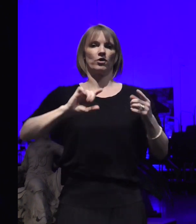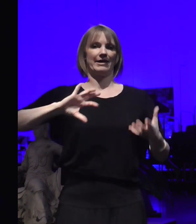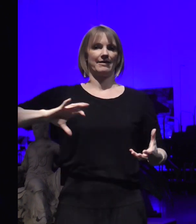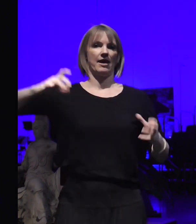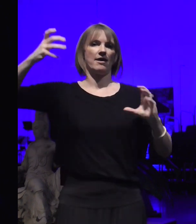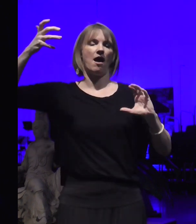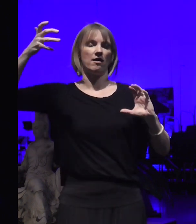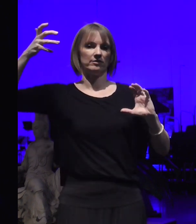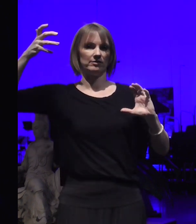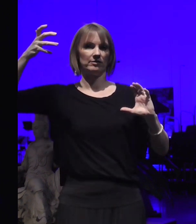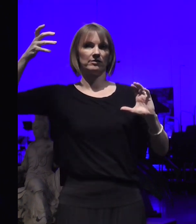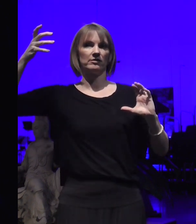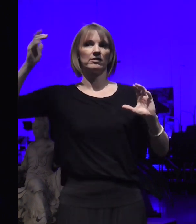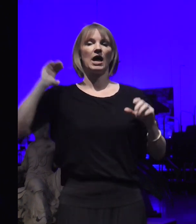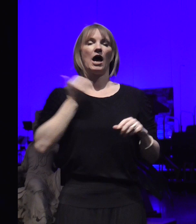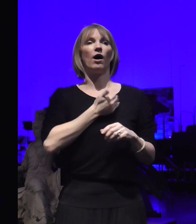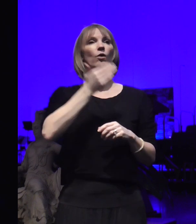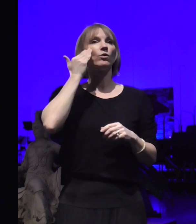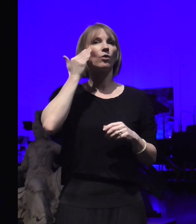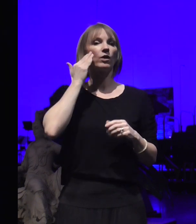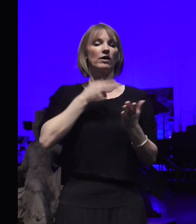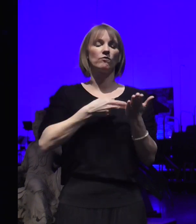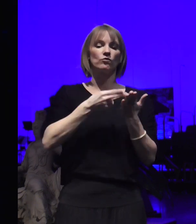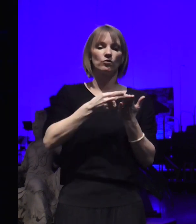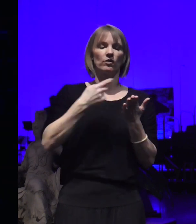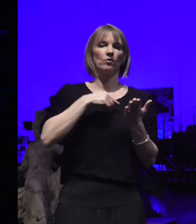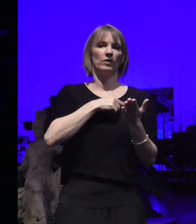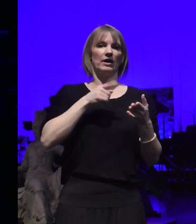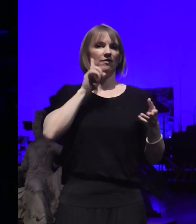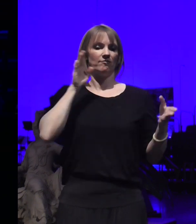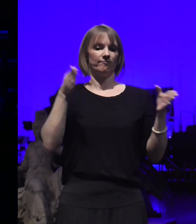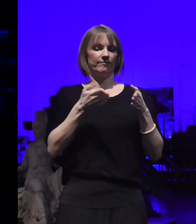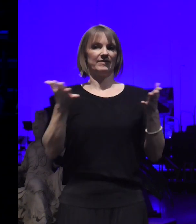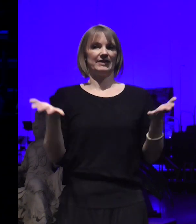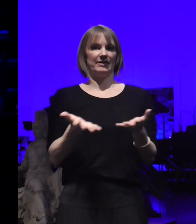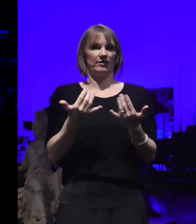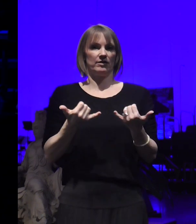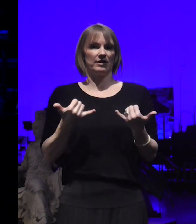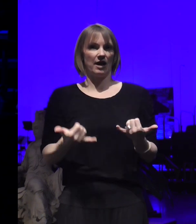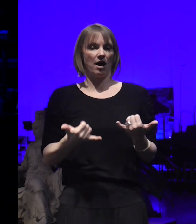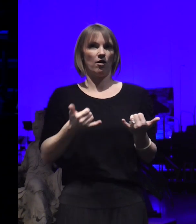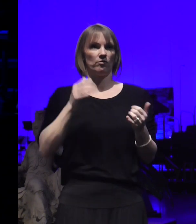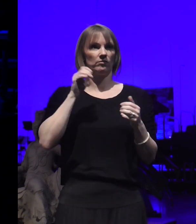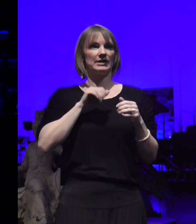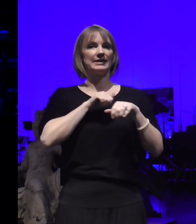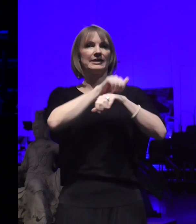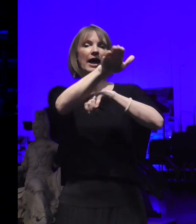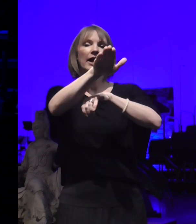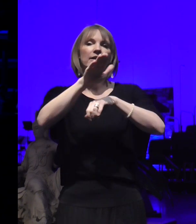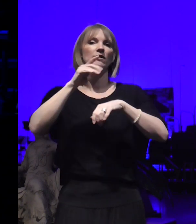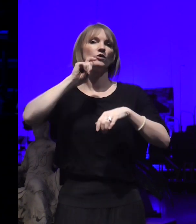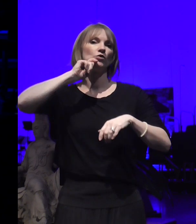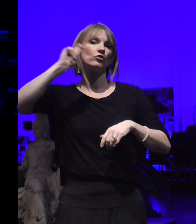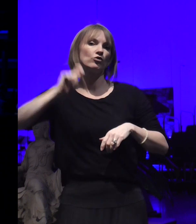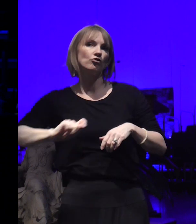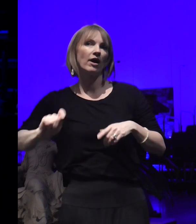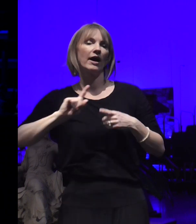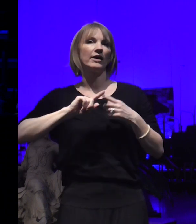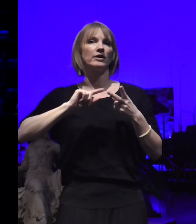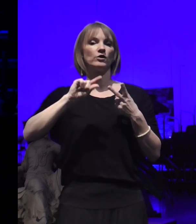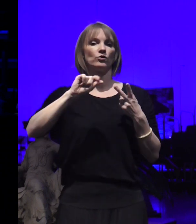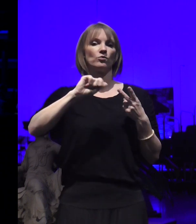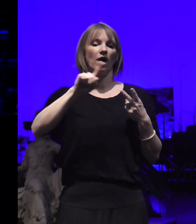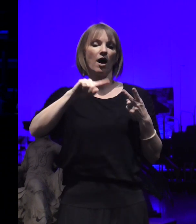chaos. We bring our knowing of truth right here and right now to Ukraine, to